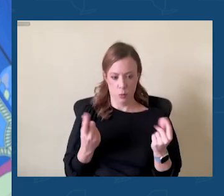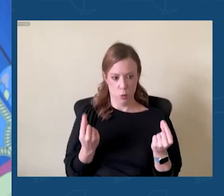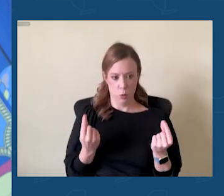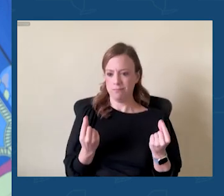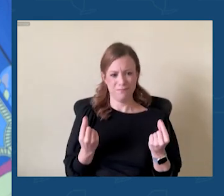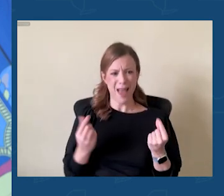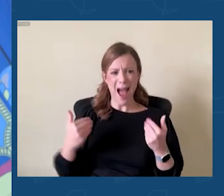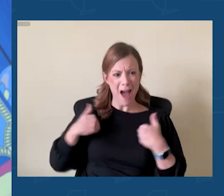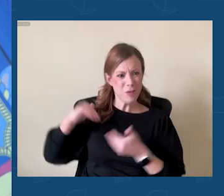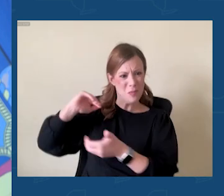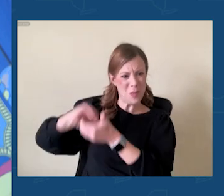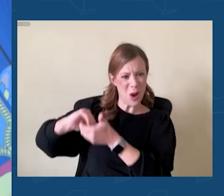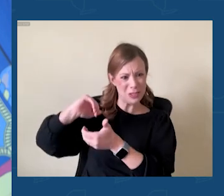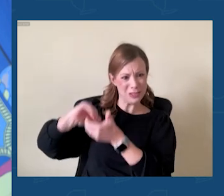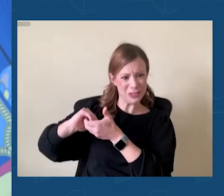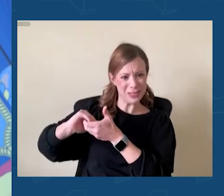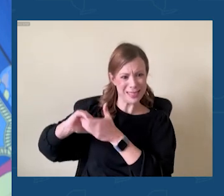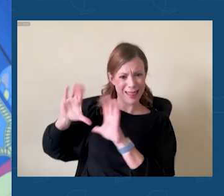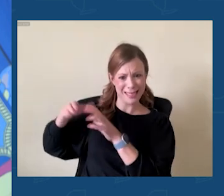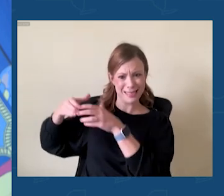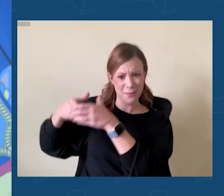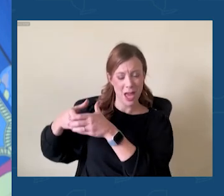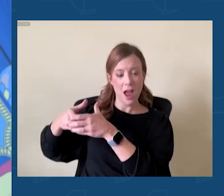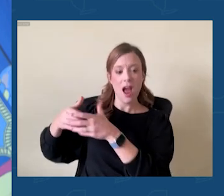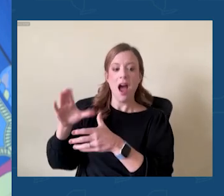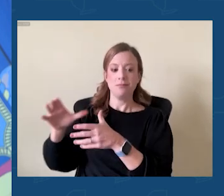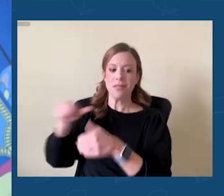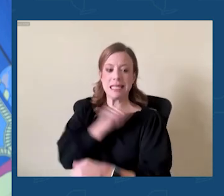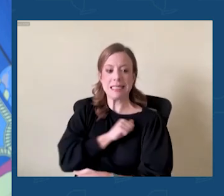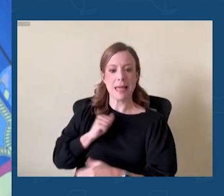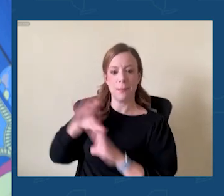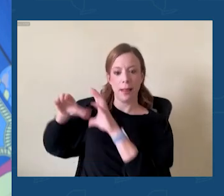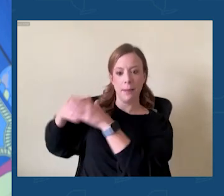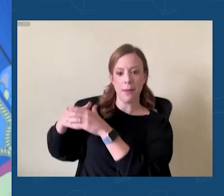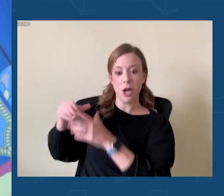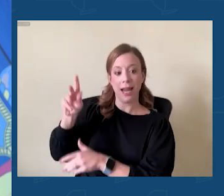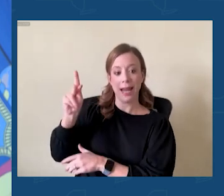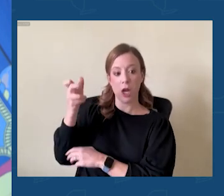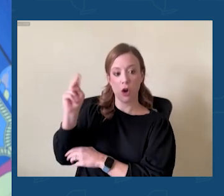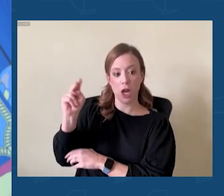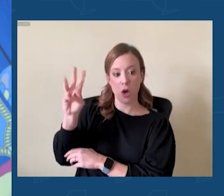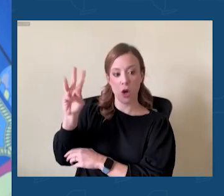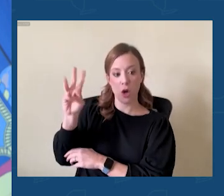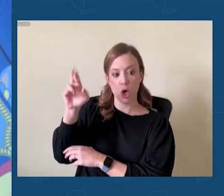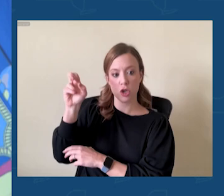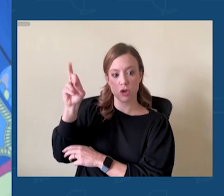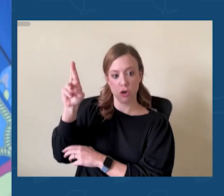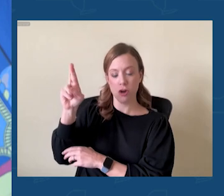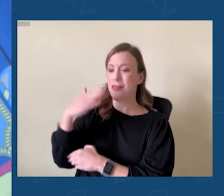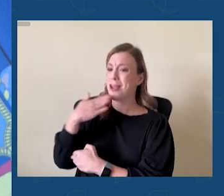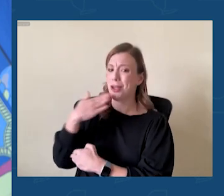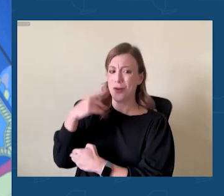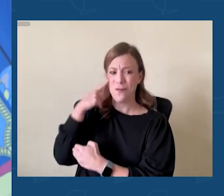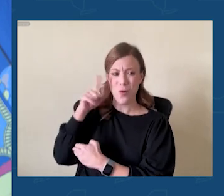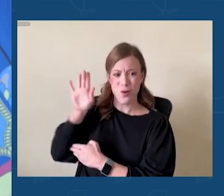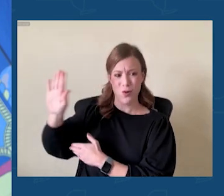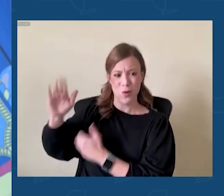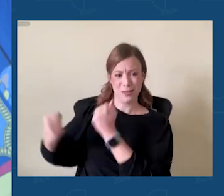and the legislature. And I want to thank Assembly Member Carrie Werner, who's been at my side for many, many years working on these projects. Carrie, thank you.